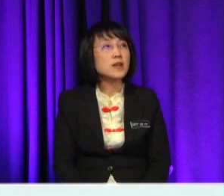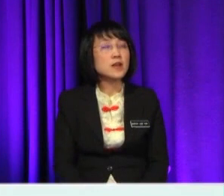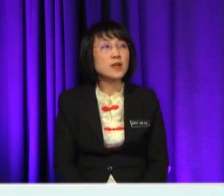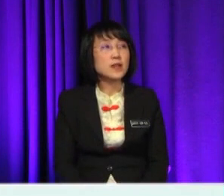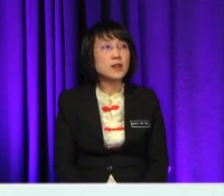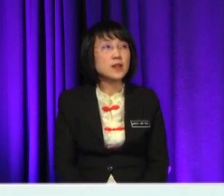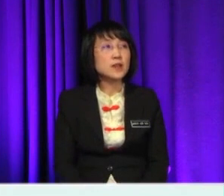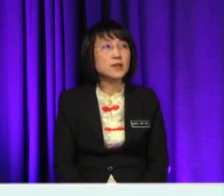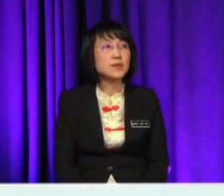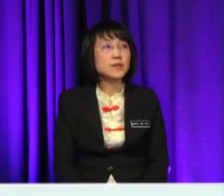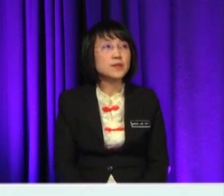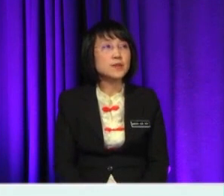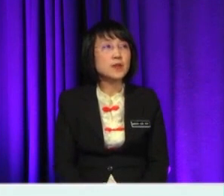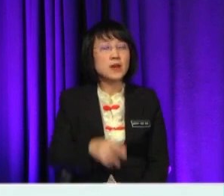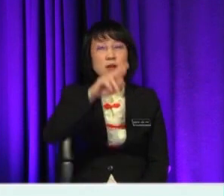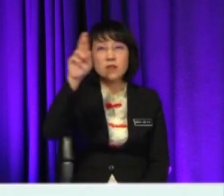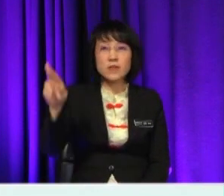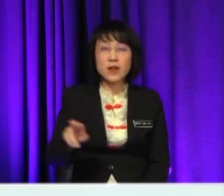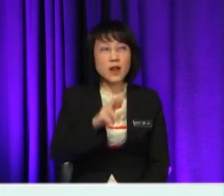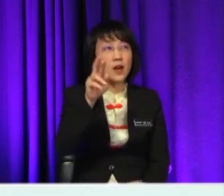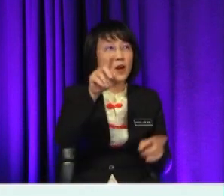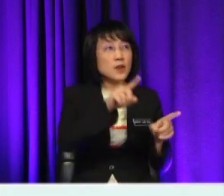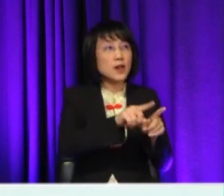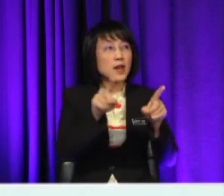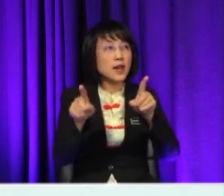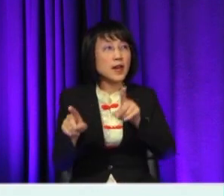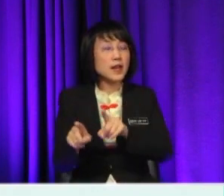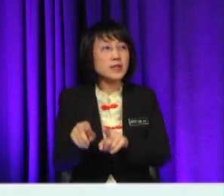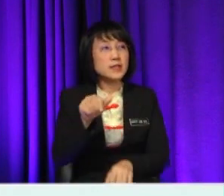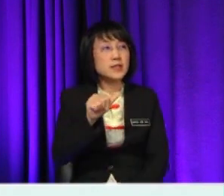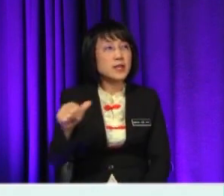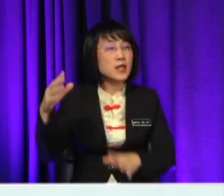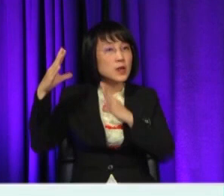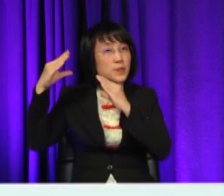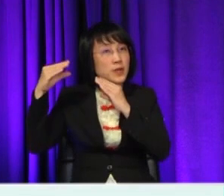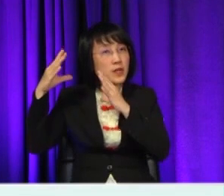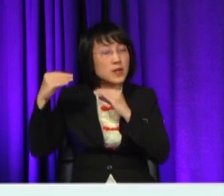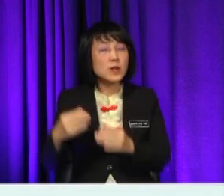Round Okay. as a pillow. Now, who can tell me what simile is?